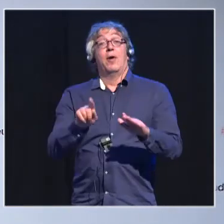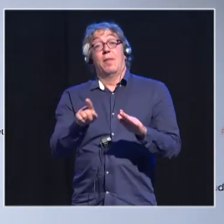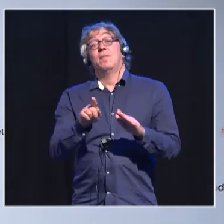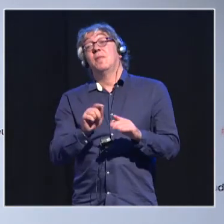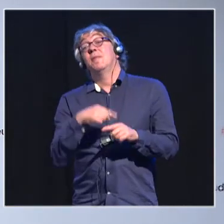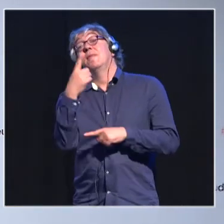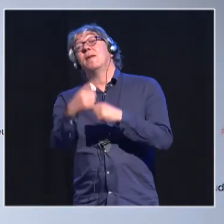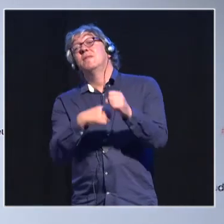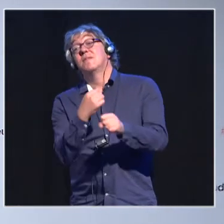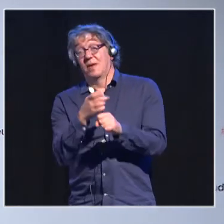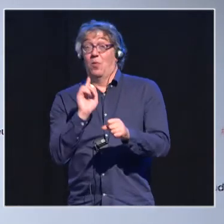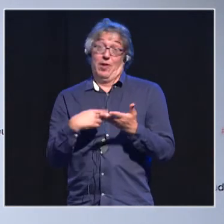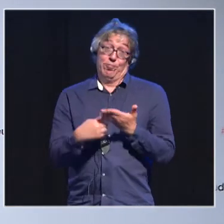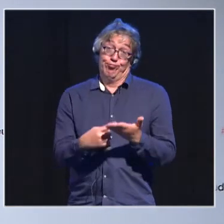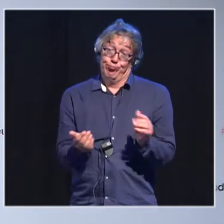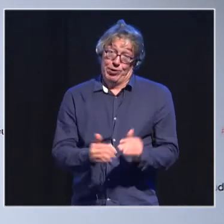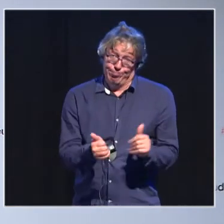and discuss where we are.